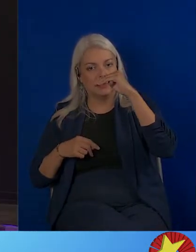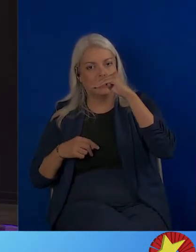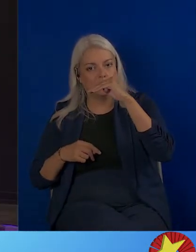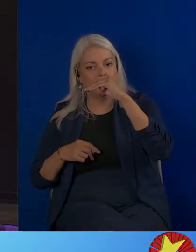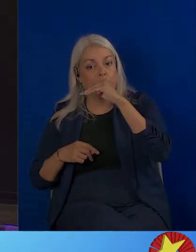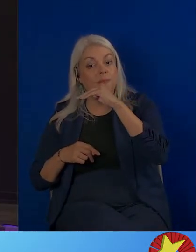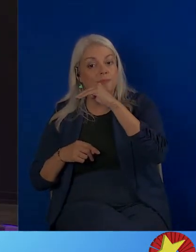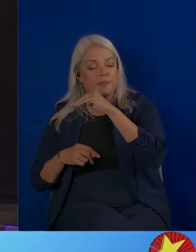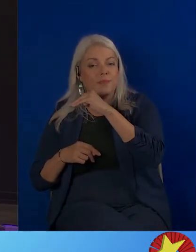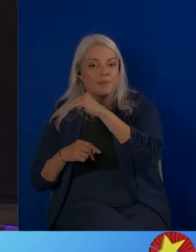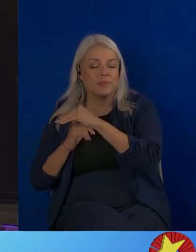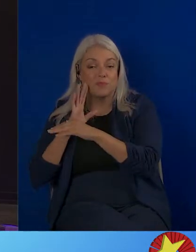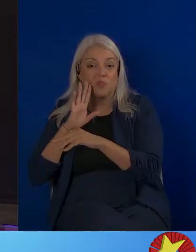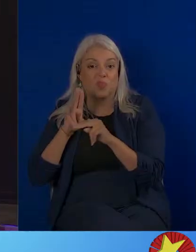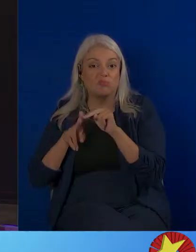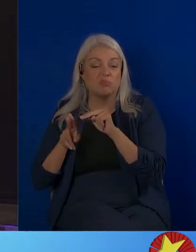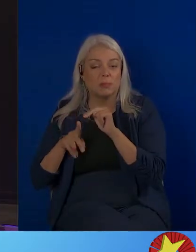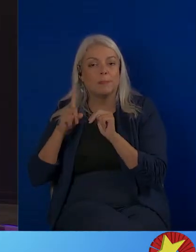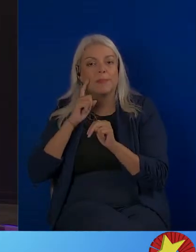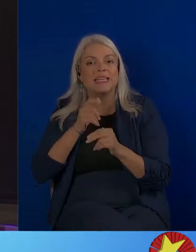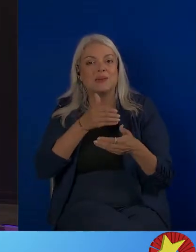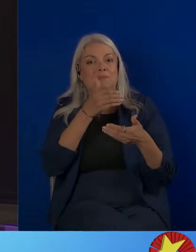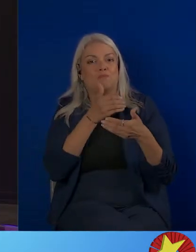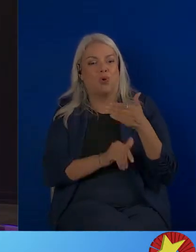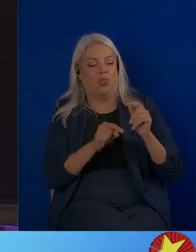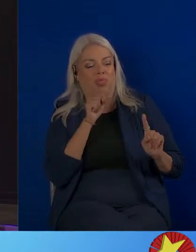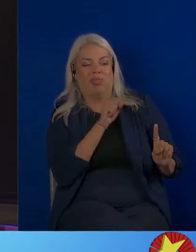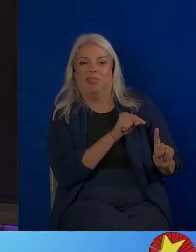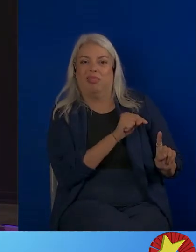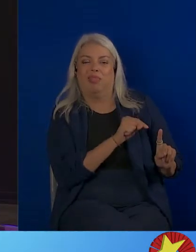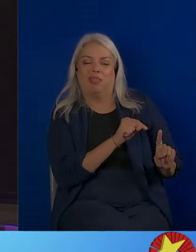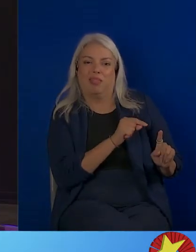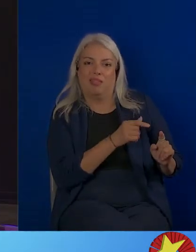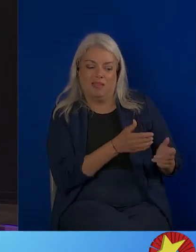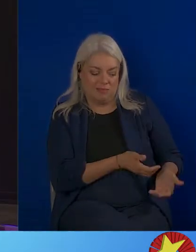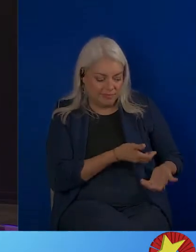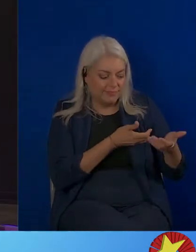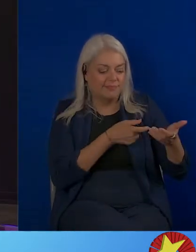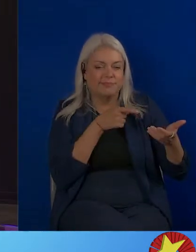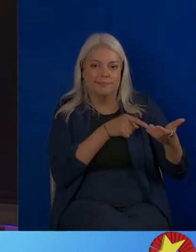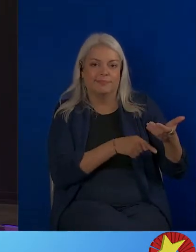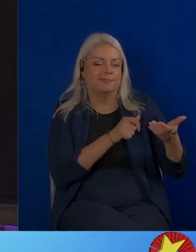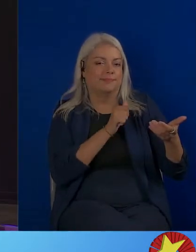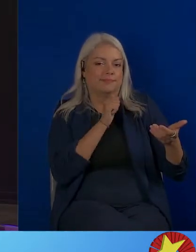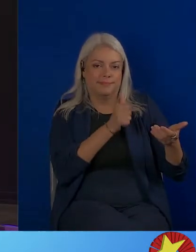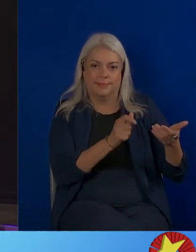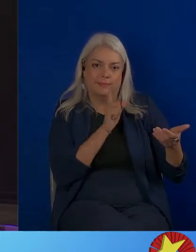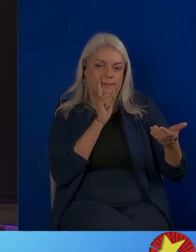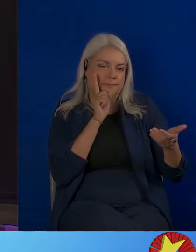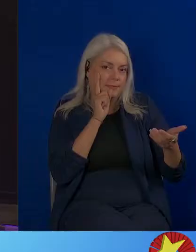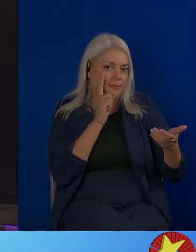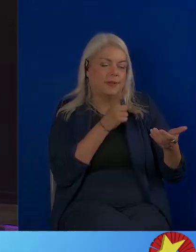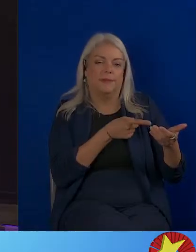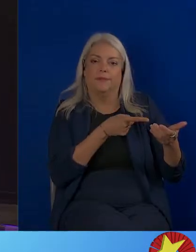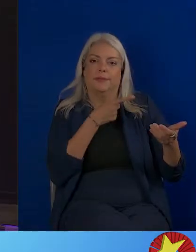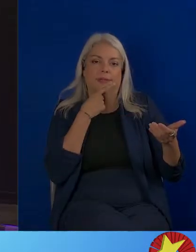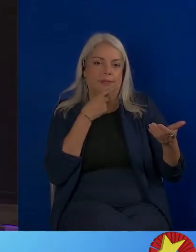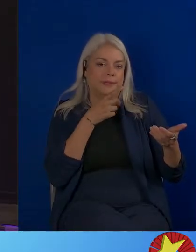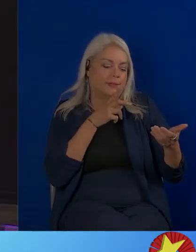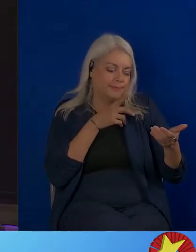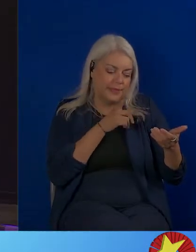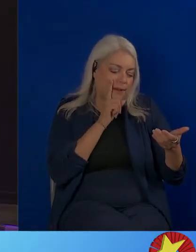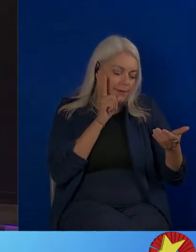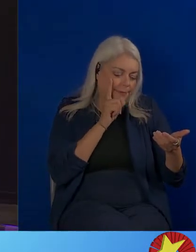continued decline because of the birth of babies declining. So also declining in deaf, hard of hearing, visually impaired